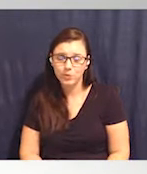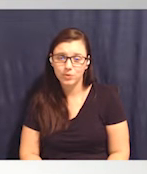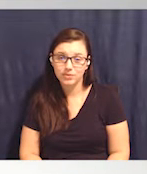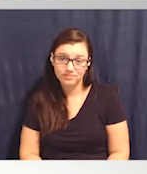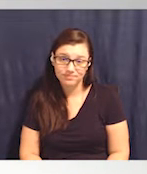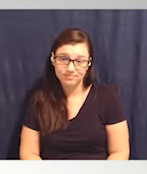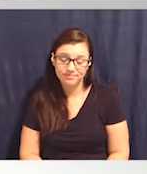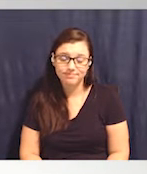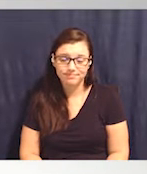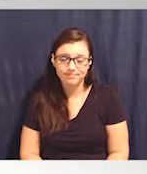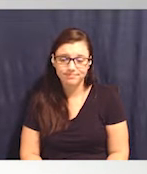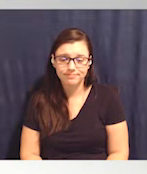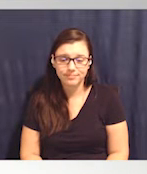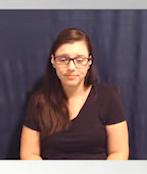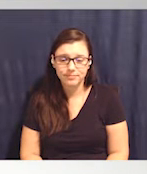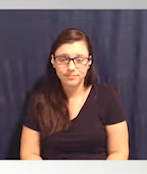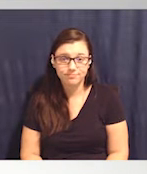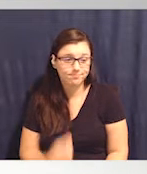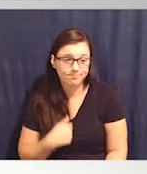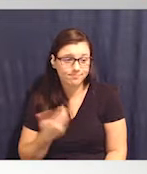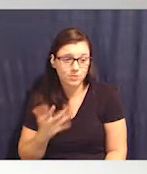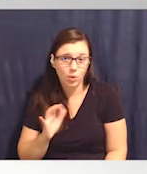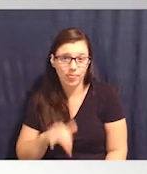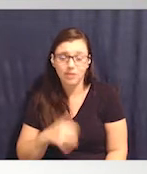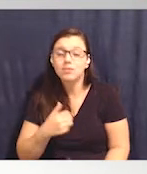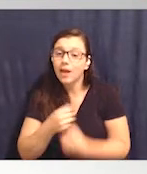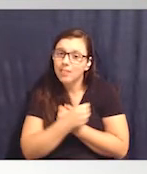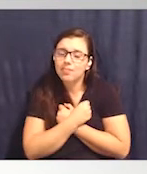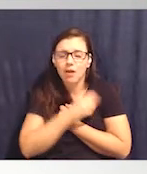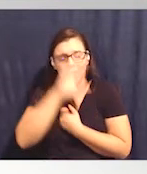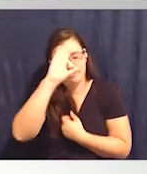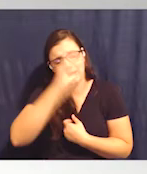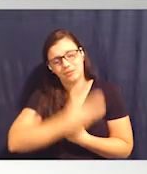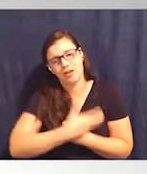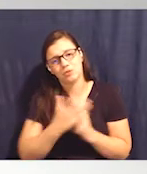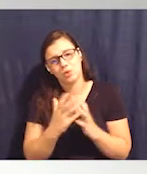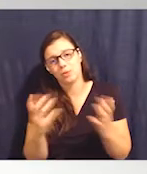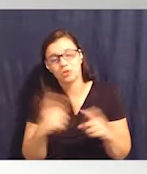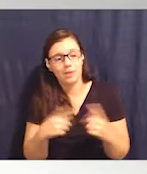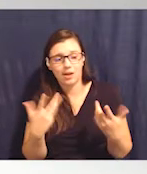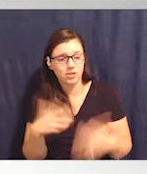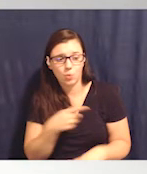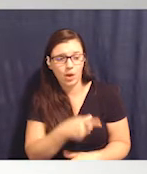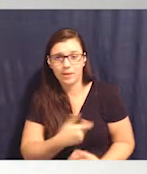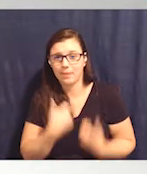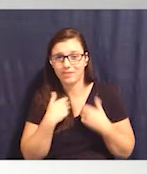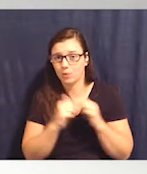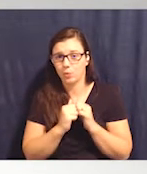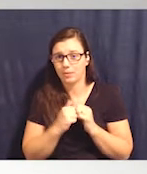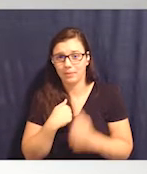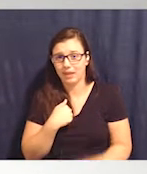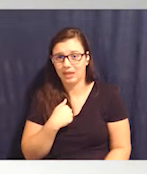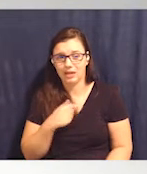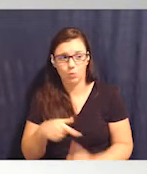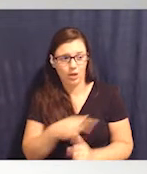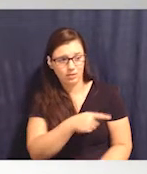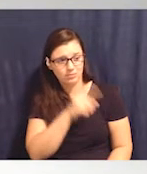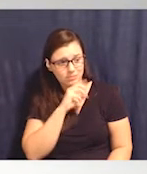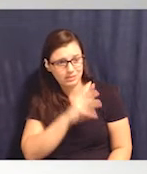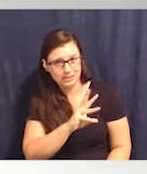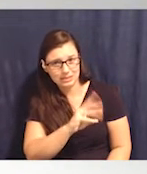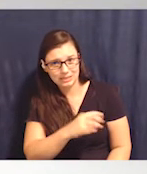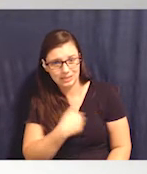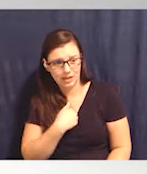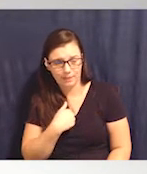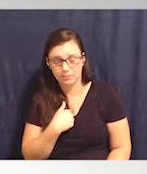I don't. I love my son to death, but I don't want him living with me when he's 60 and I'd be 88,